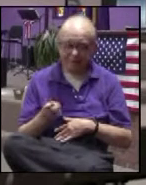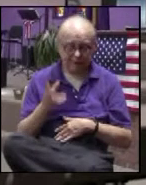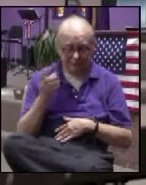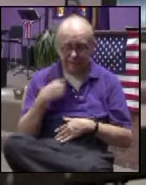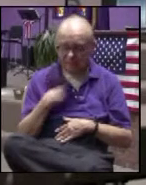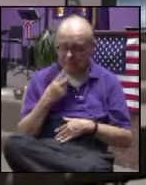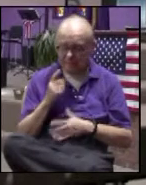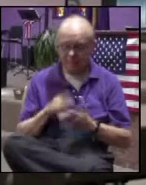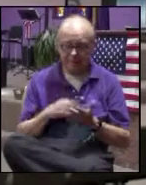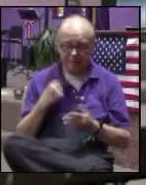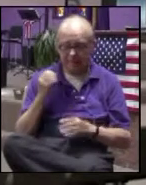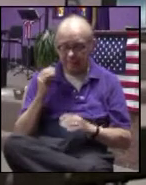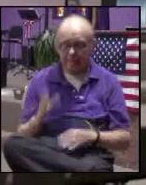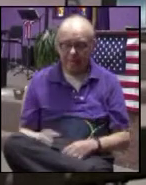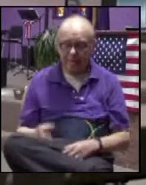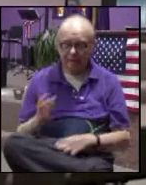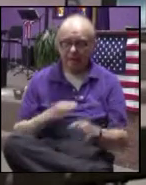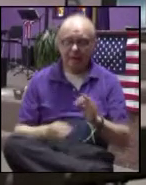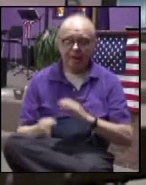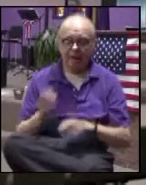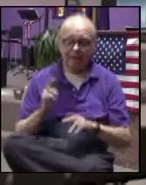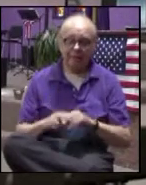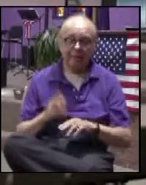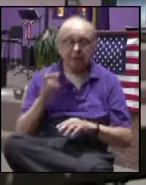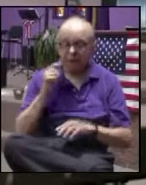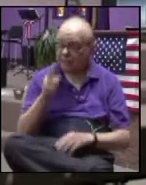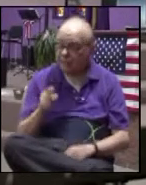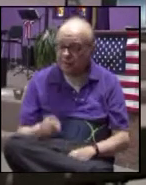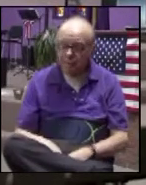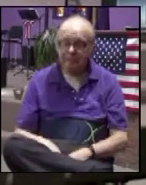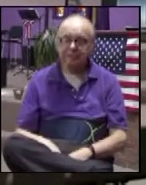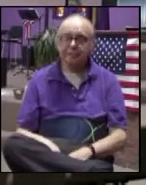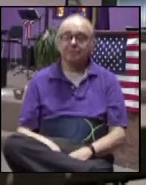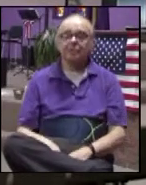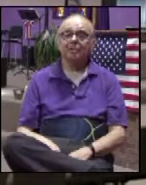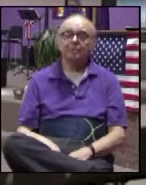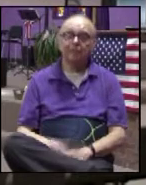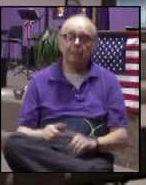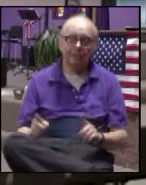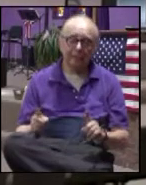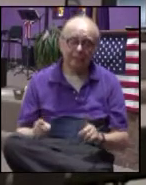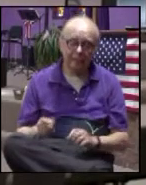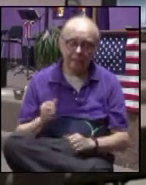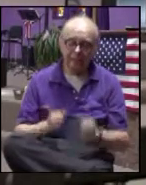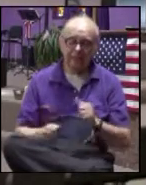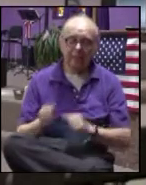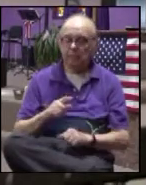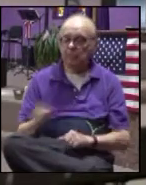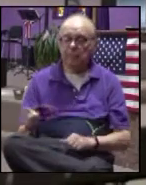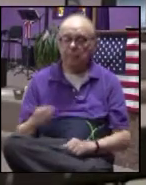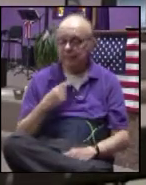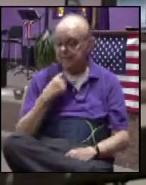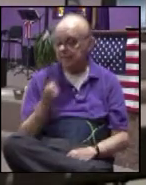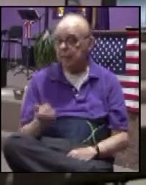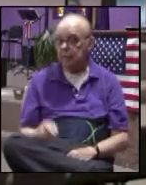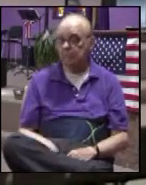to me sometime, Pastor, instead of me having to sit down and listen to you. But the majority of you would probably